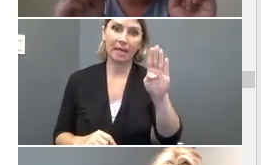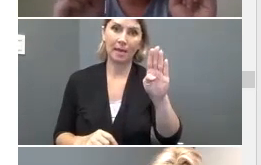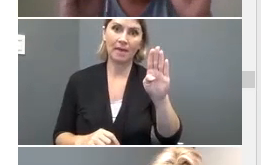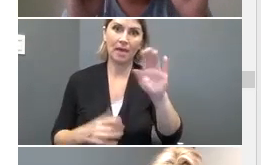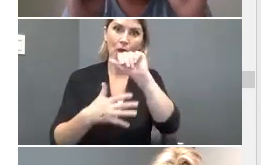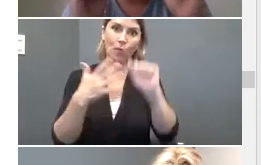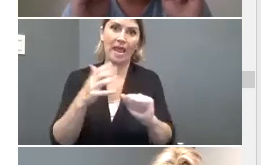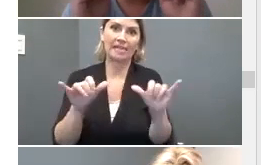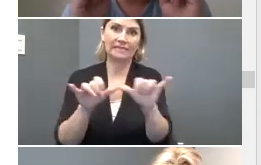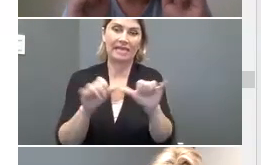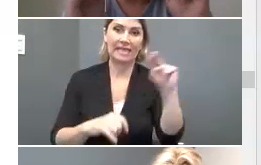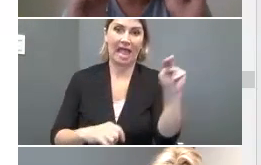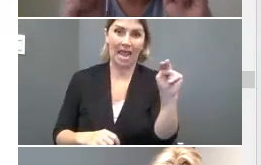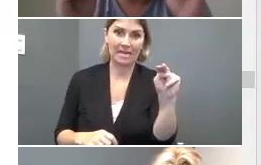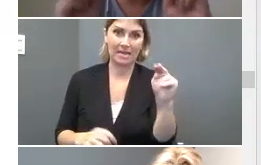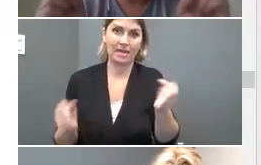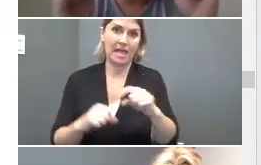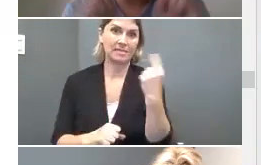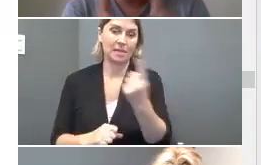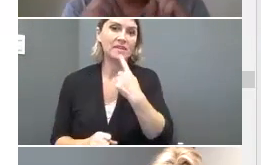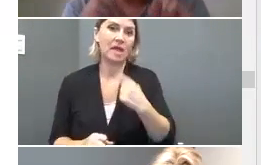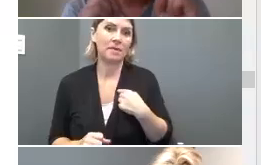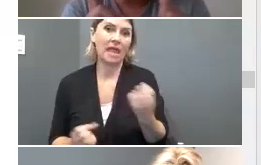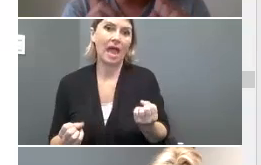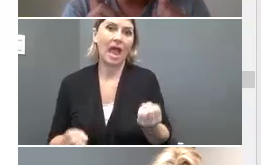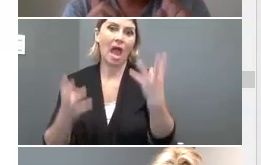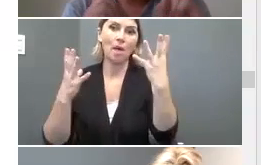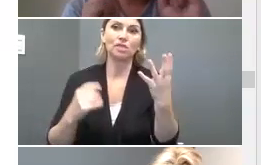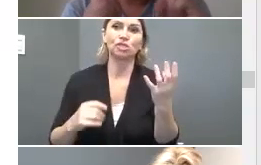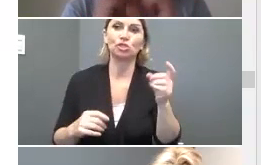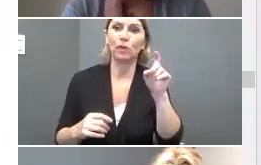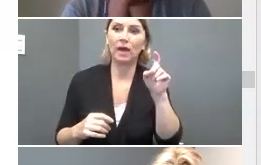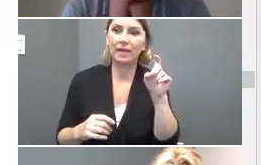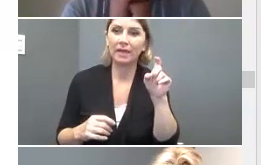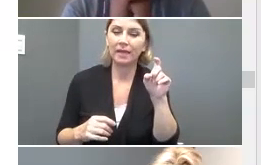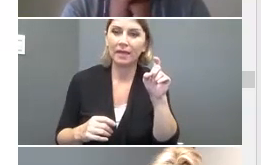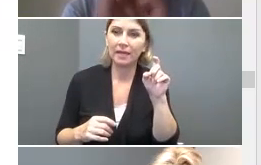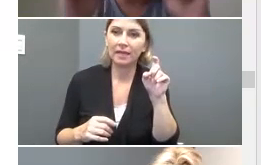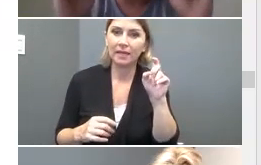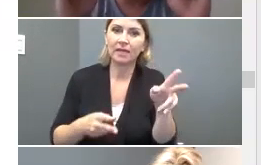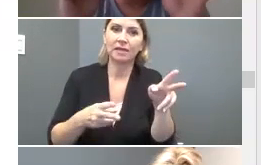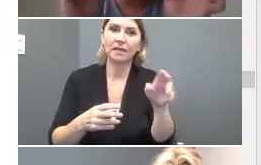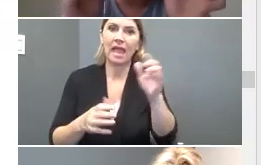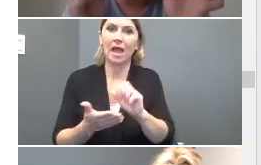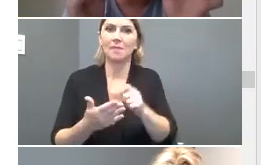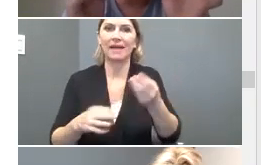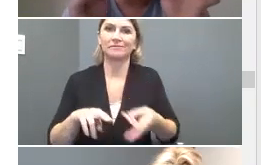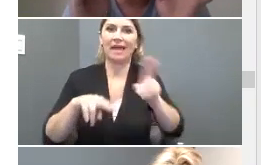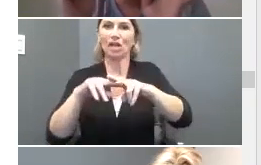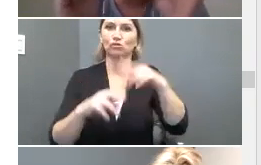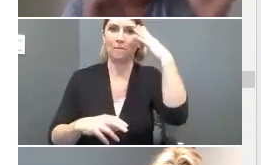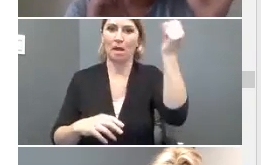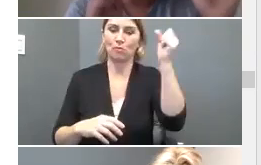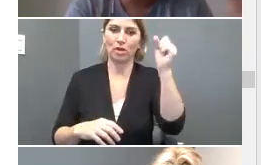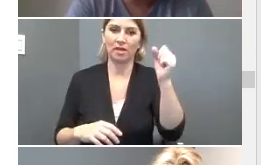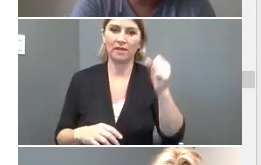n. Can someone tell me how much extra memory do I require in order to merge two arrays of